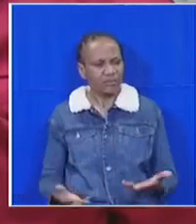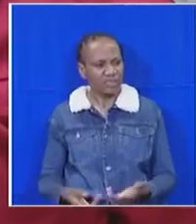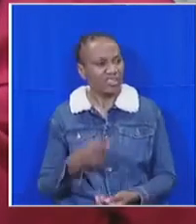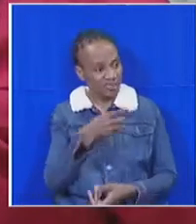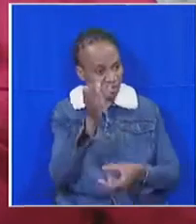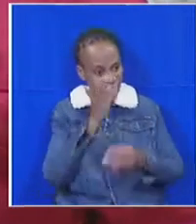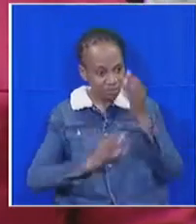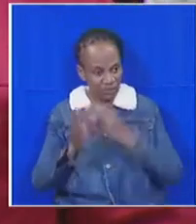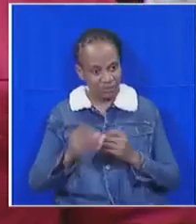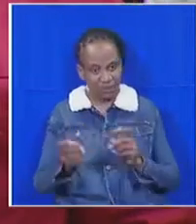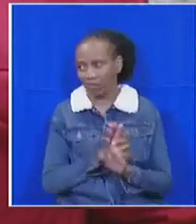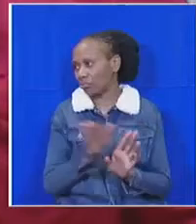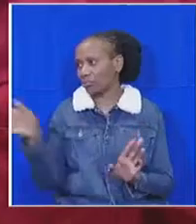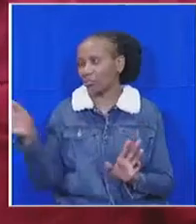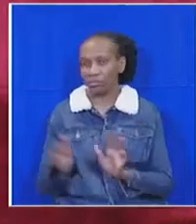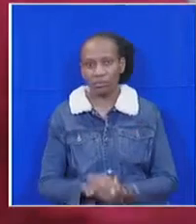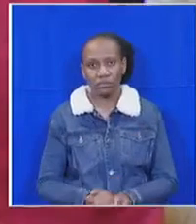what we have asked.